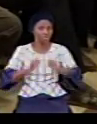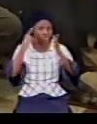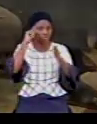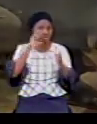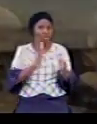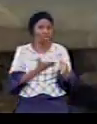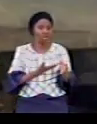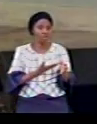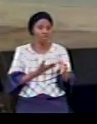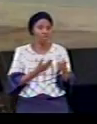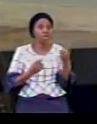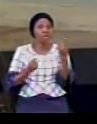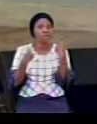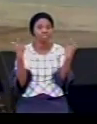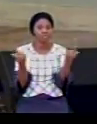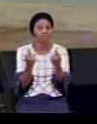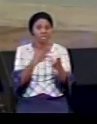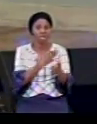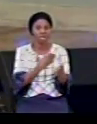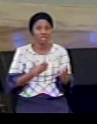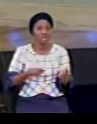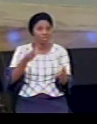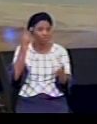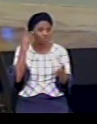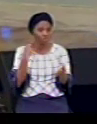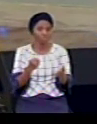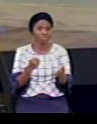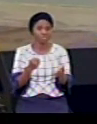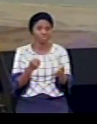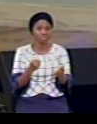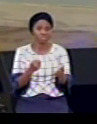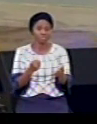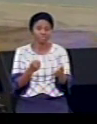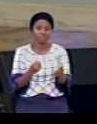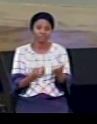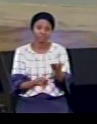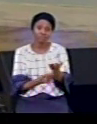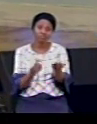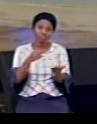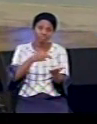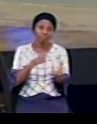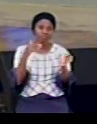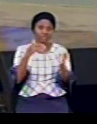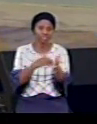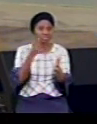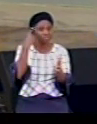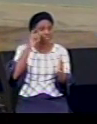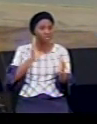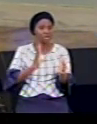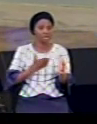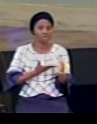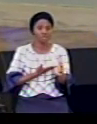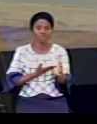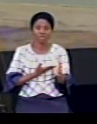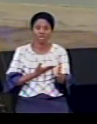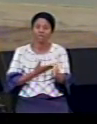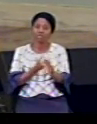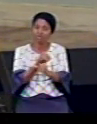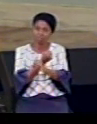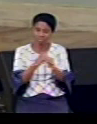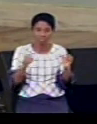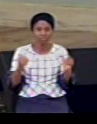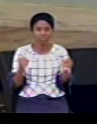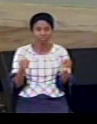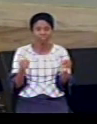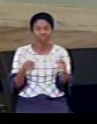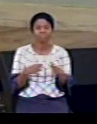was raised again for our justification. As we look at the